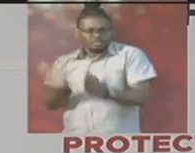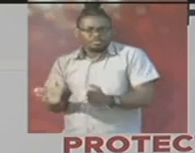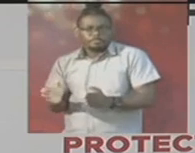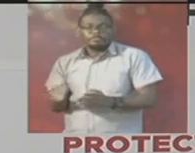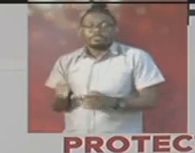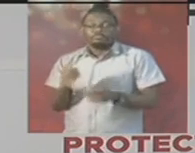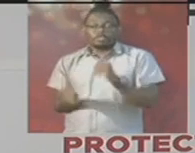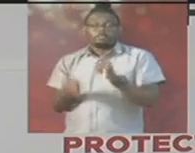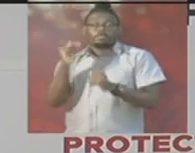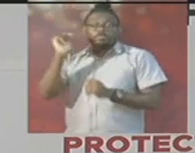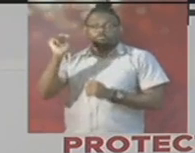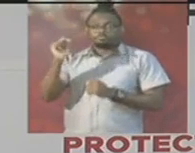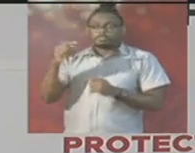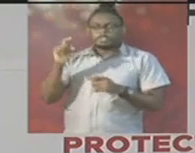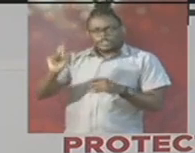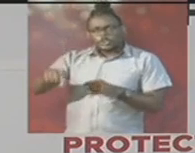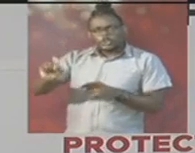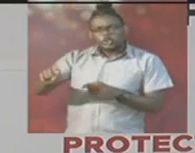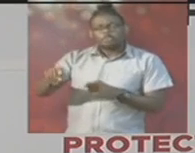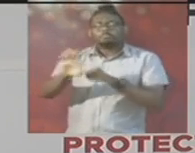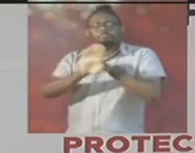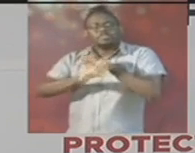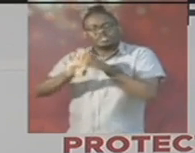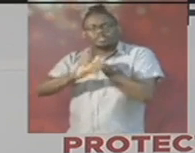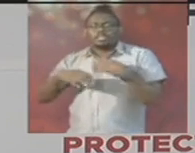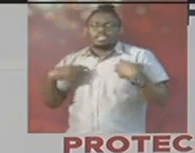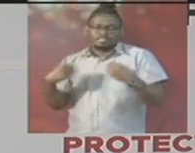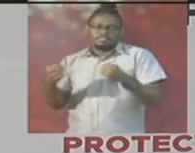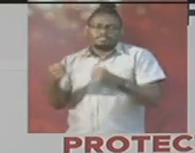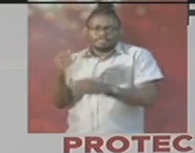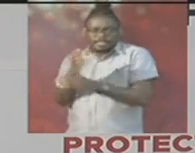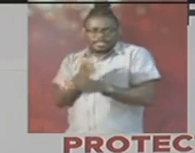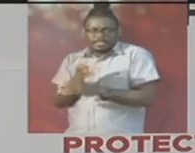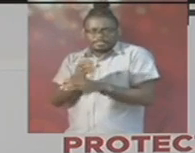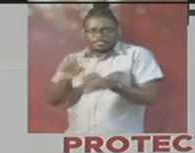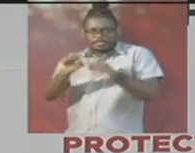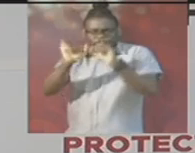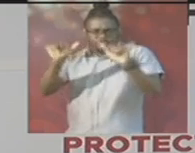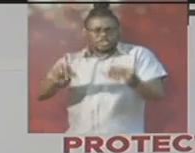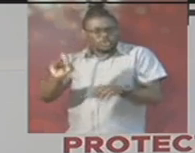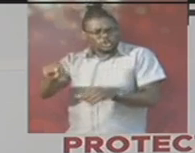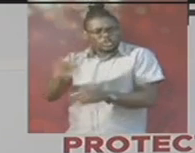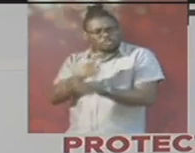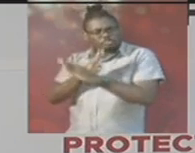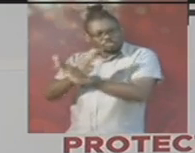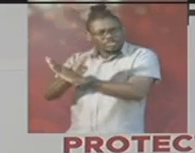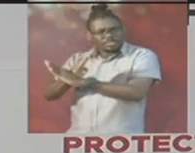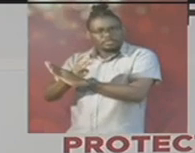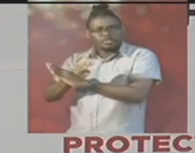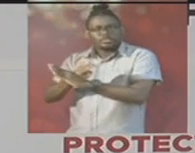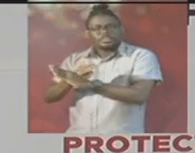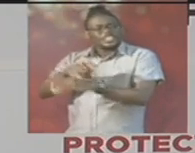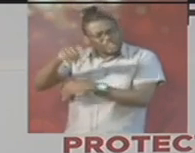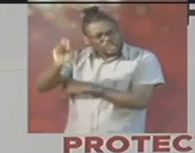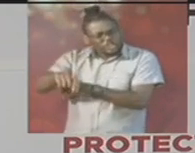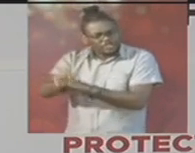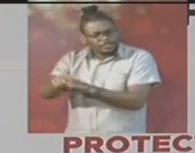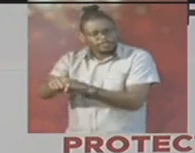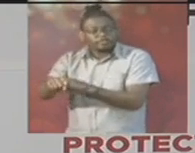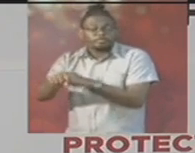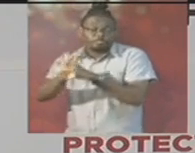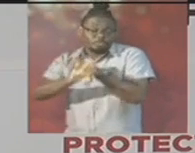we need to protect our healthcare system. We need to protect our healthcare workers by not giving